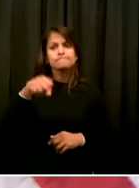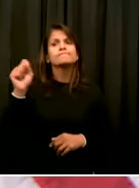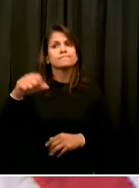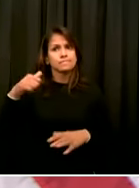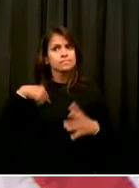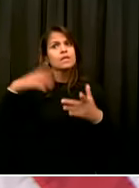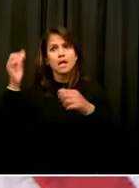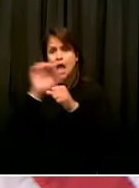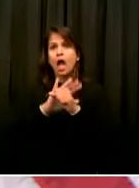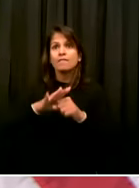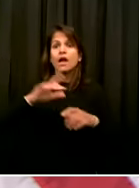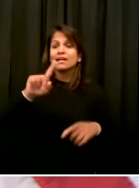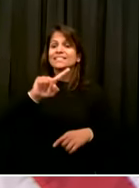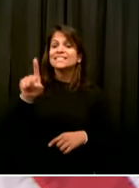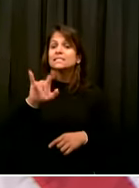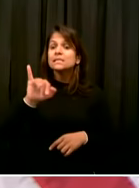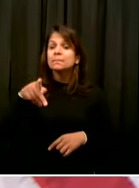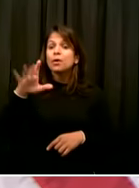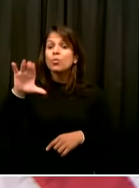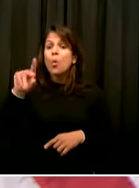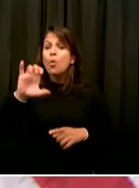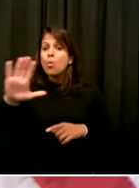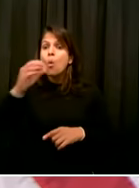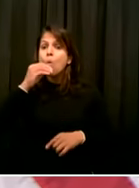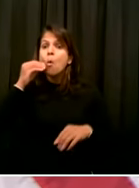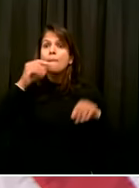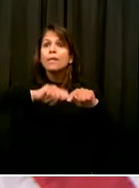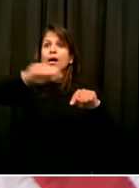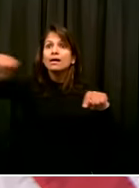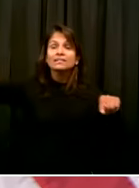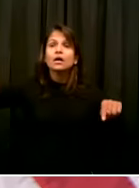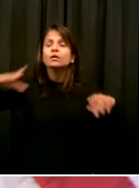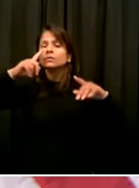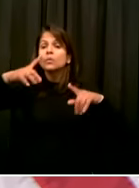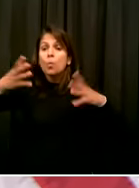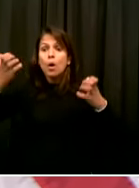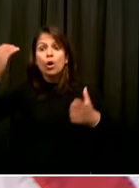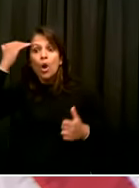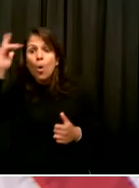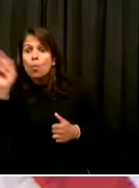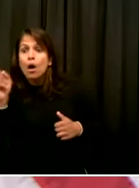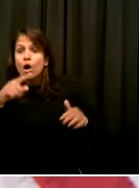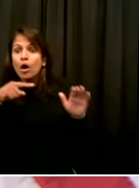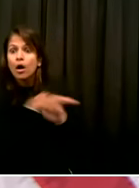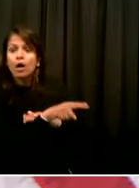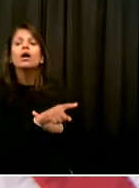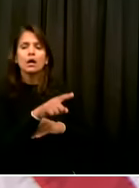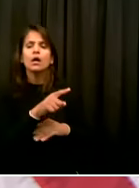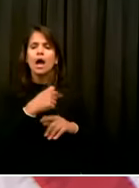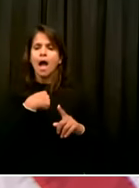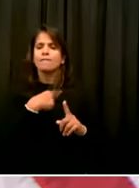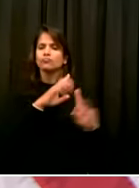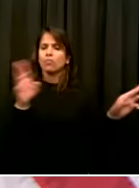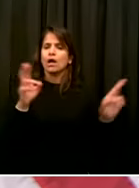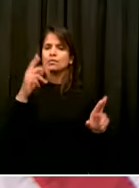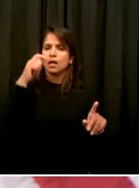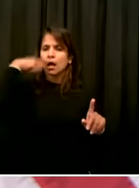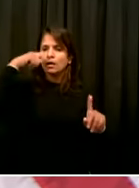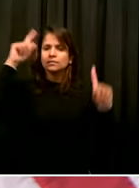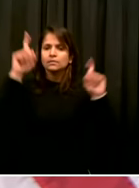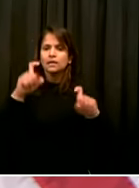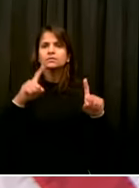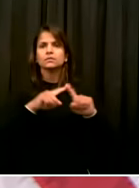So case rates broken down by borough as well as zip code, as well as testing rates. And